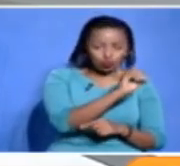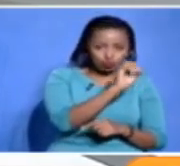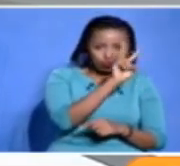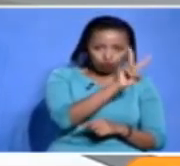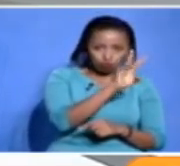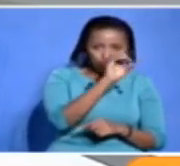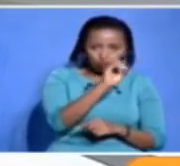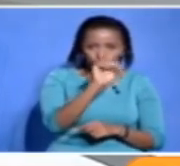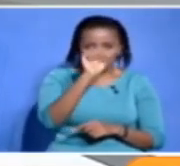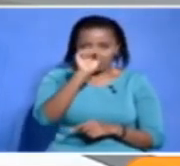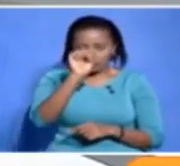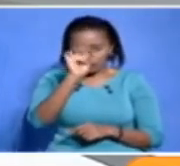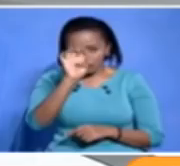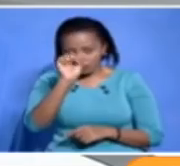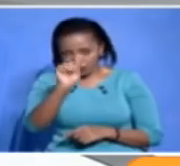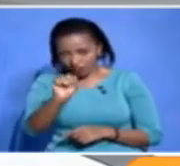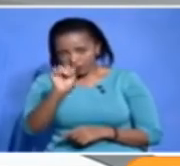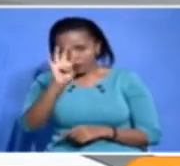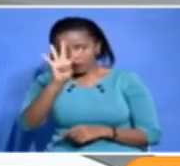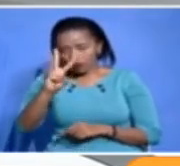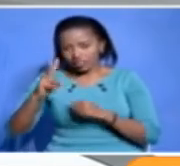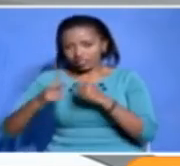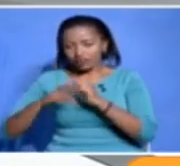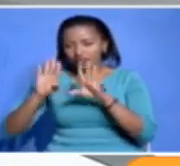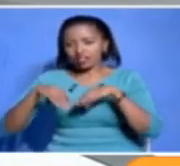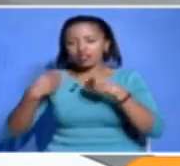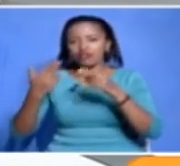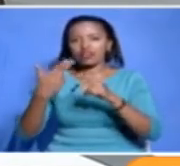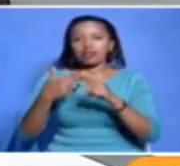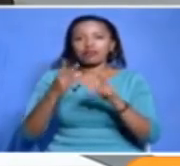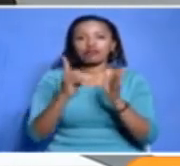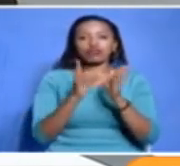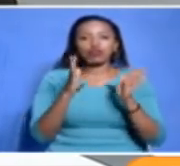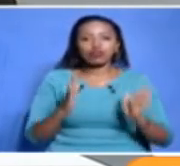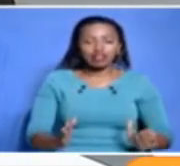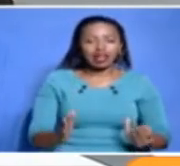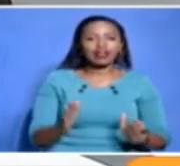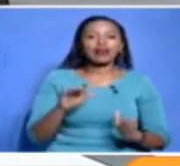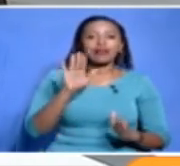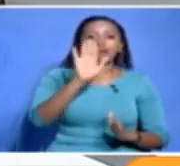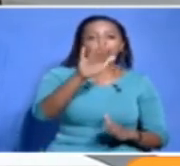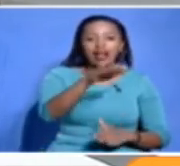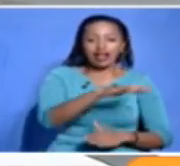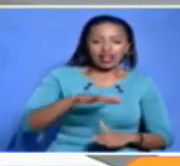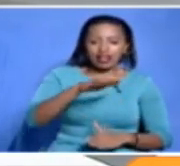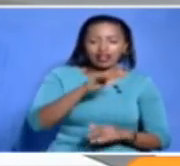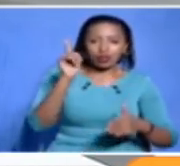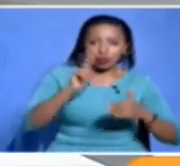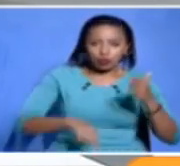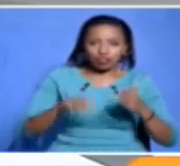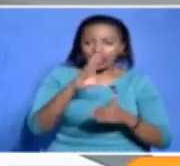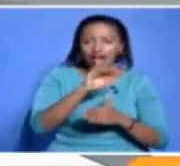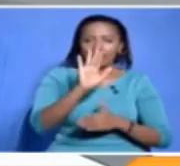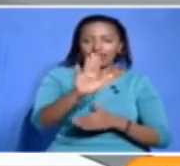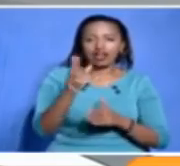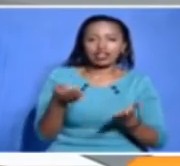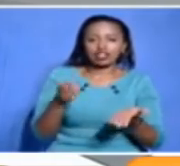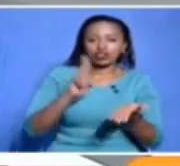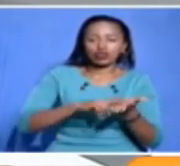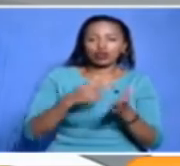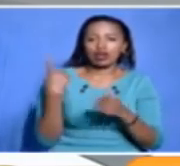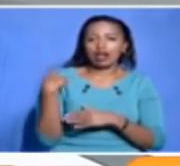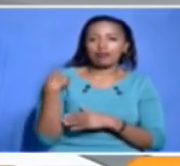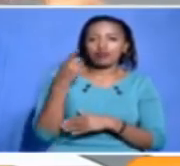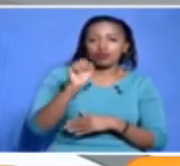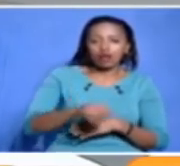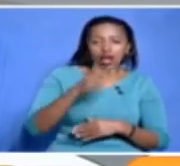20547. This then gives you the name of the doctor, their specialty, and it also gives you their registration number. So you'll be able to know if